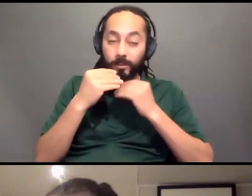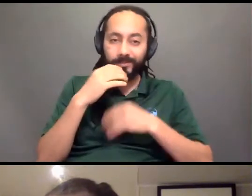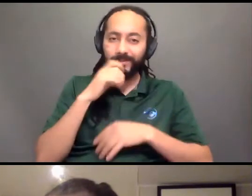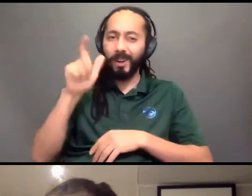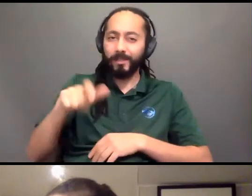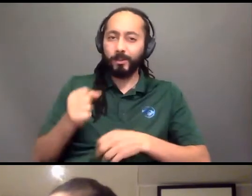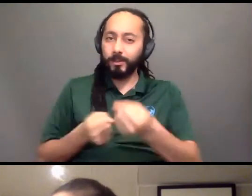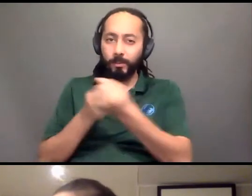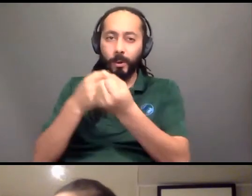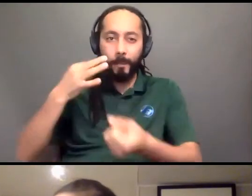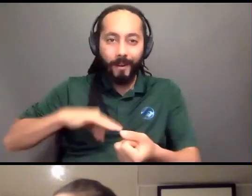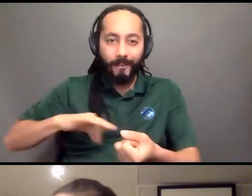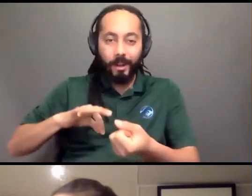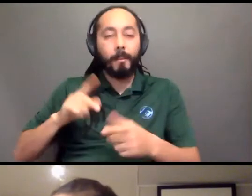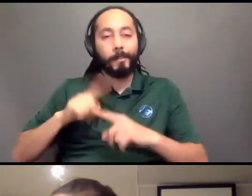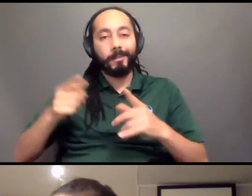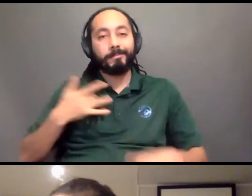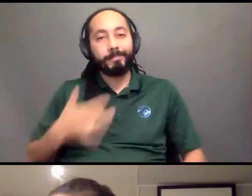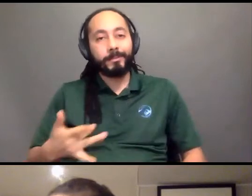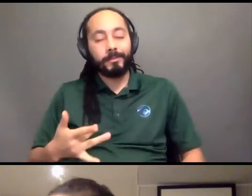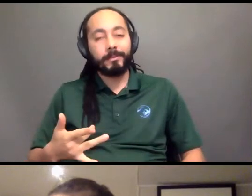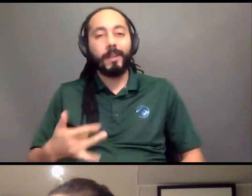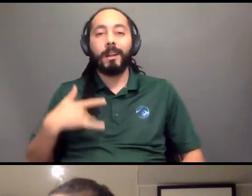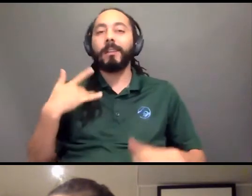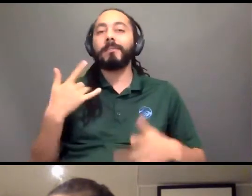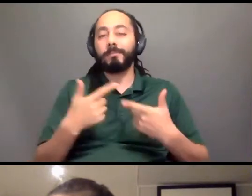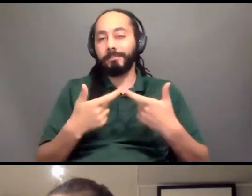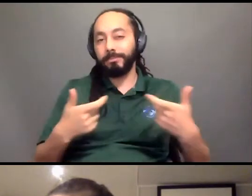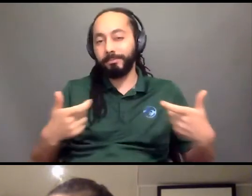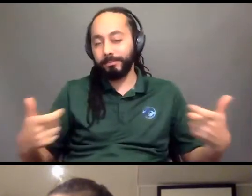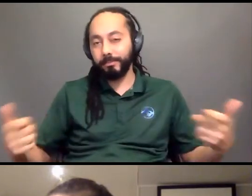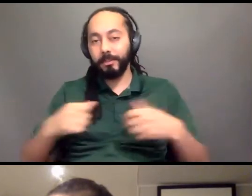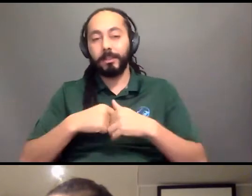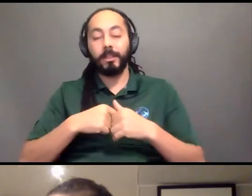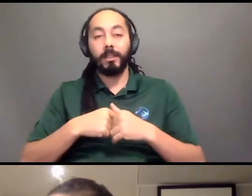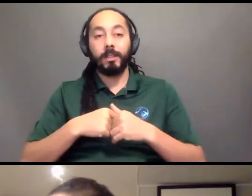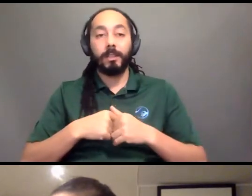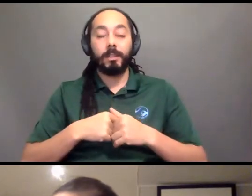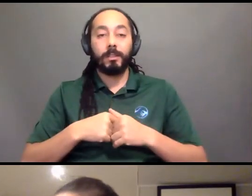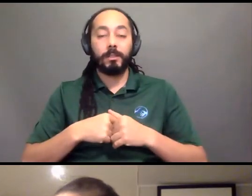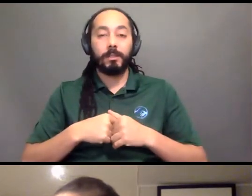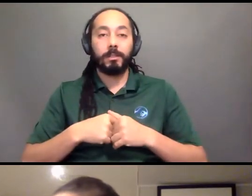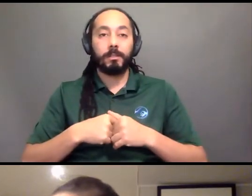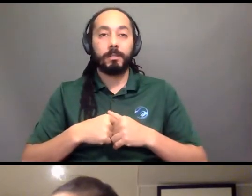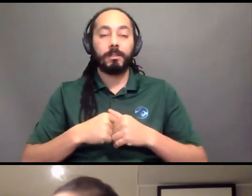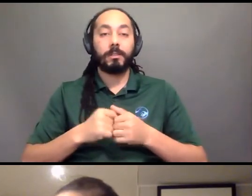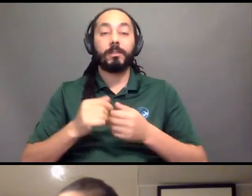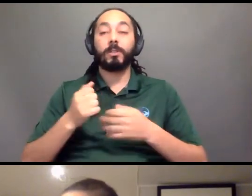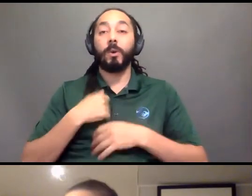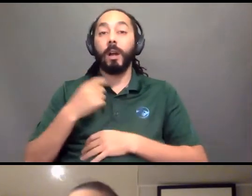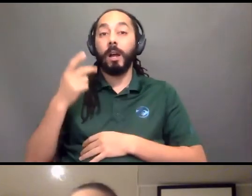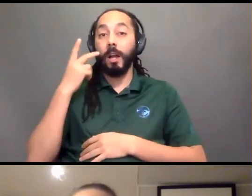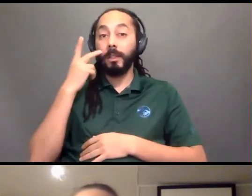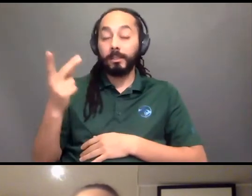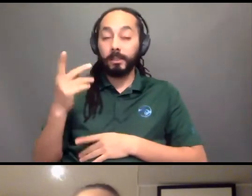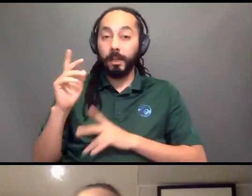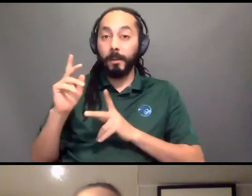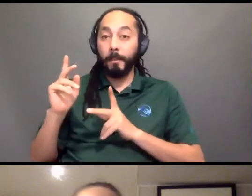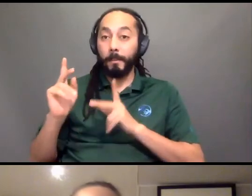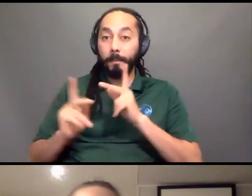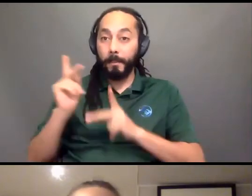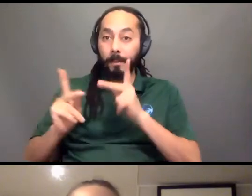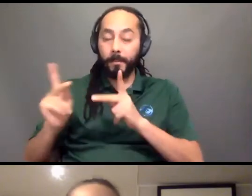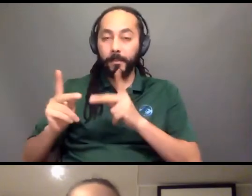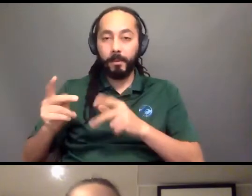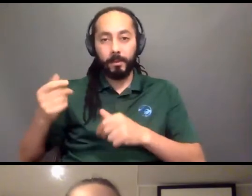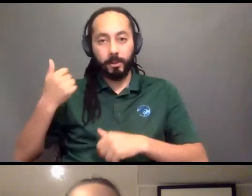on. So I see people trying again to live small c